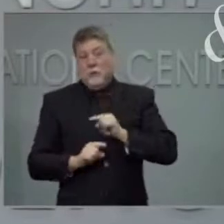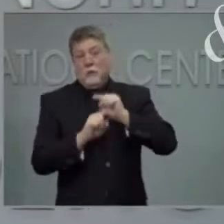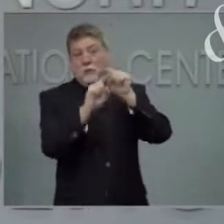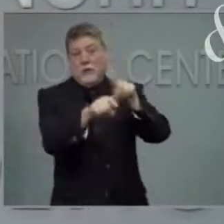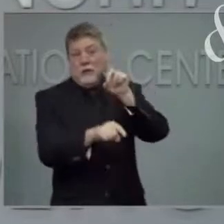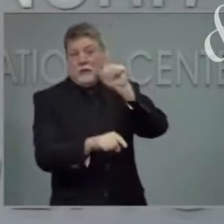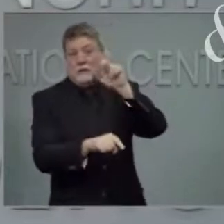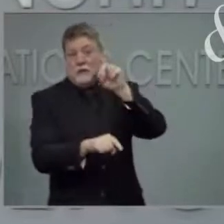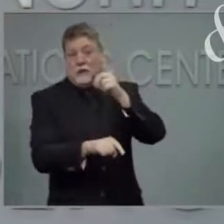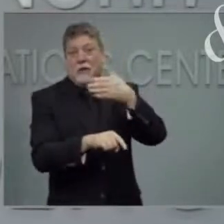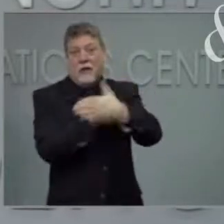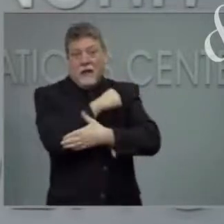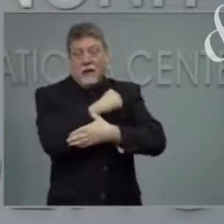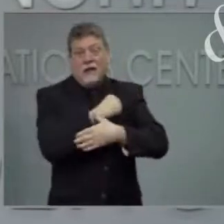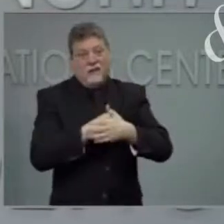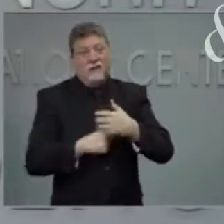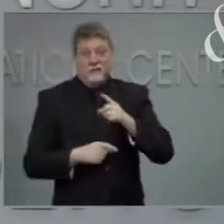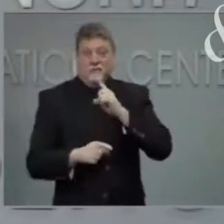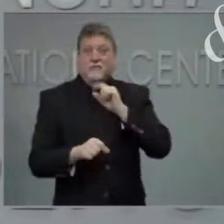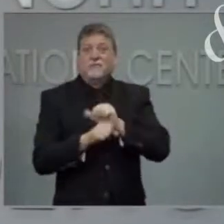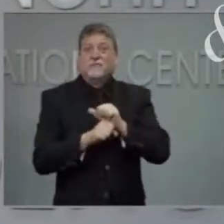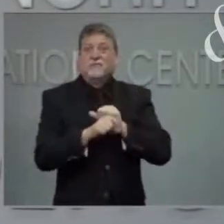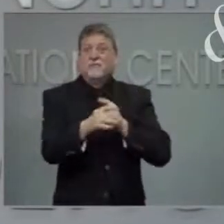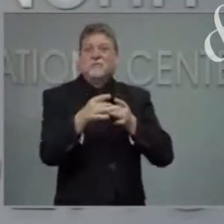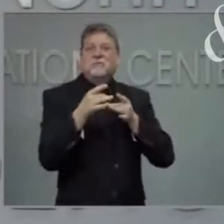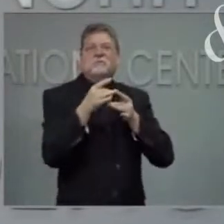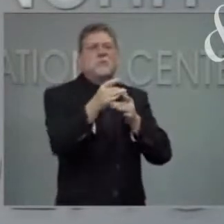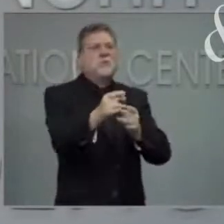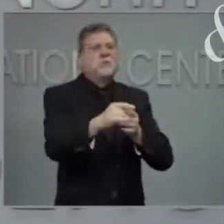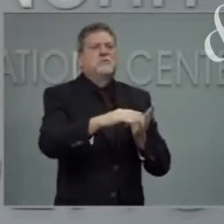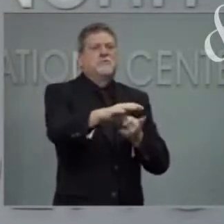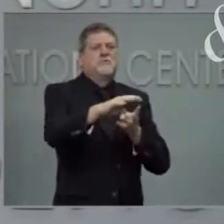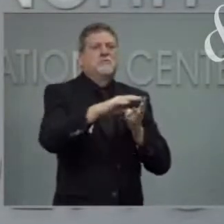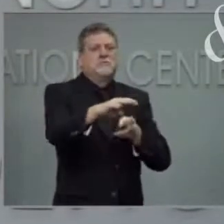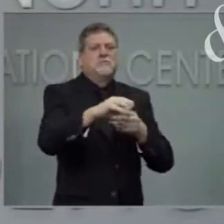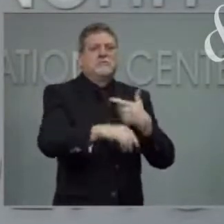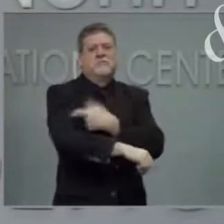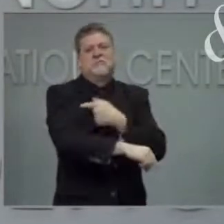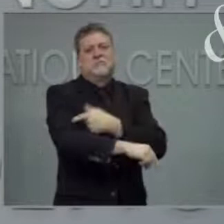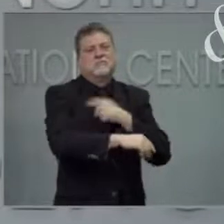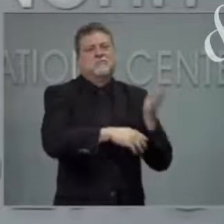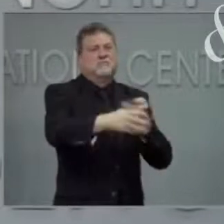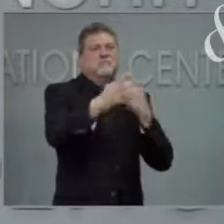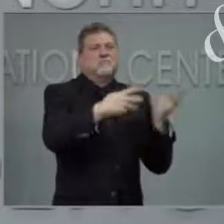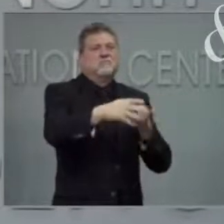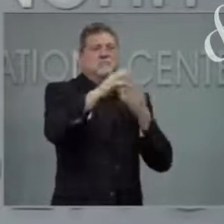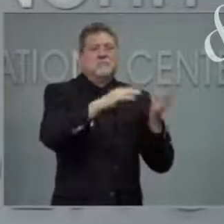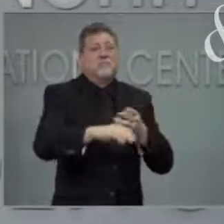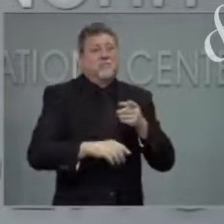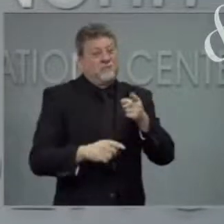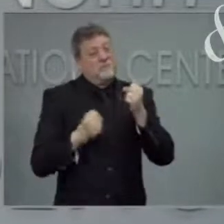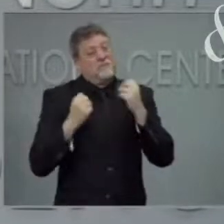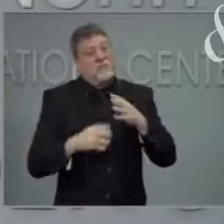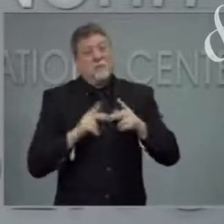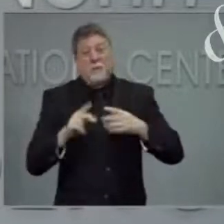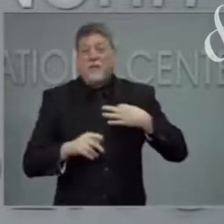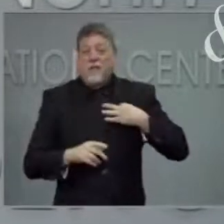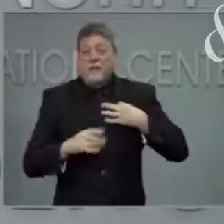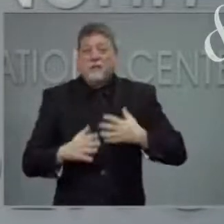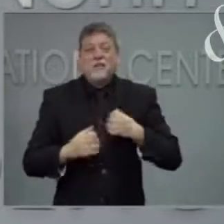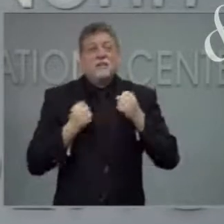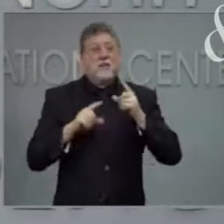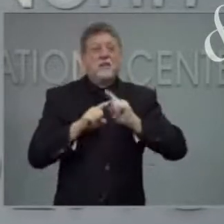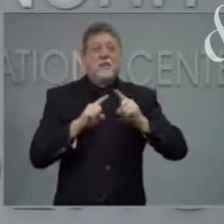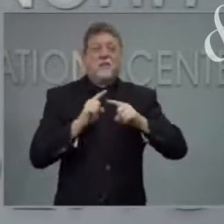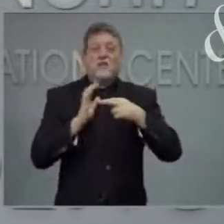Dare County, and in fact, that's what I saw, a very efficient operation. A lot of volunteers, a lot of representatives